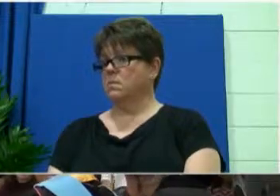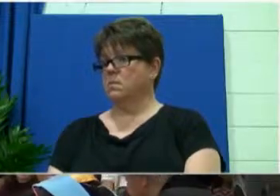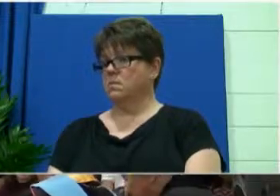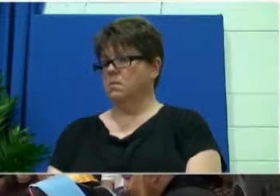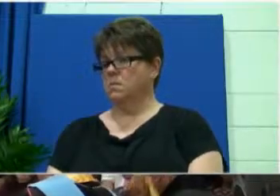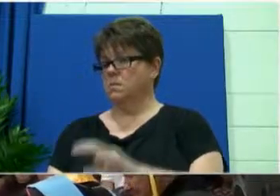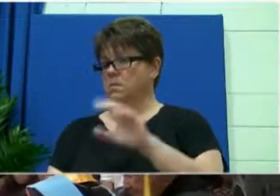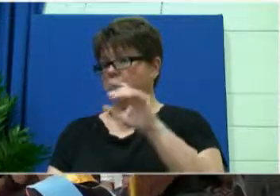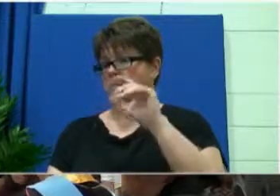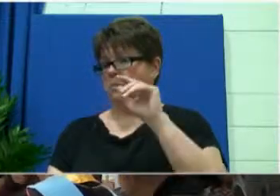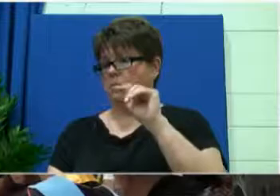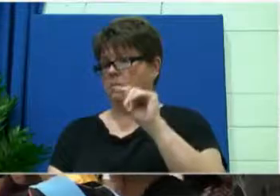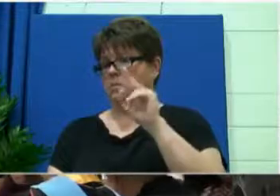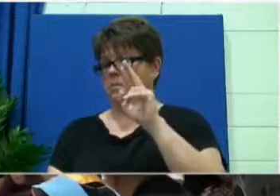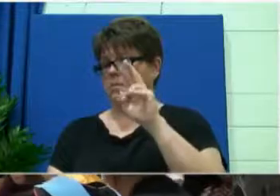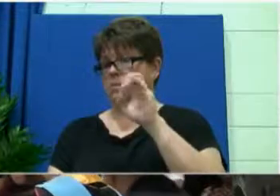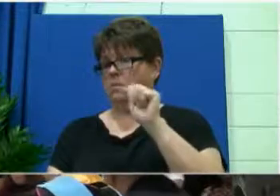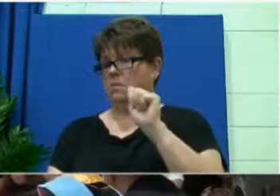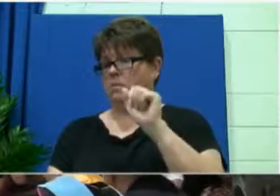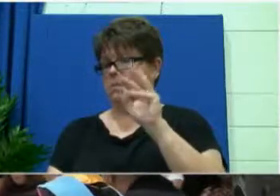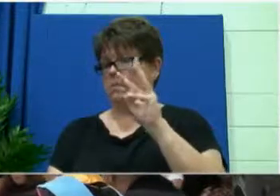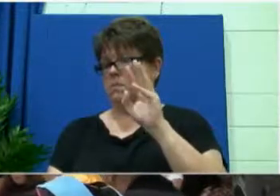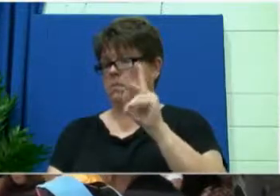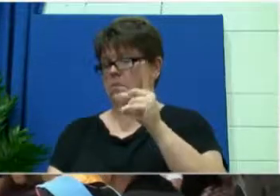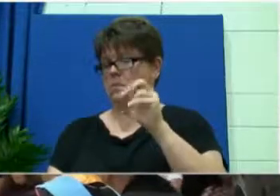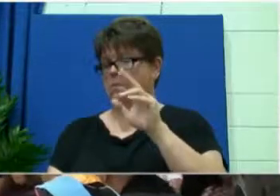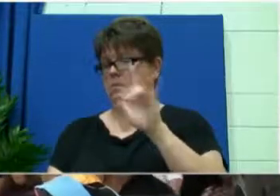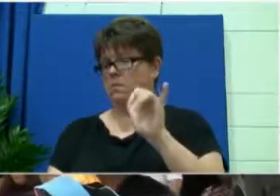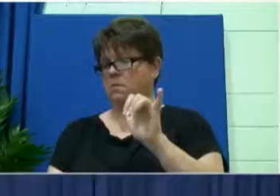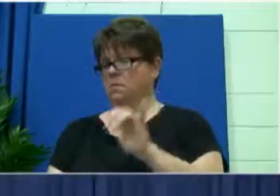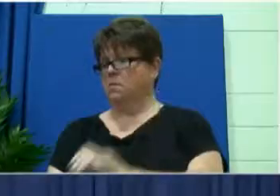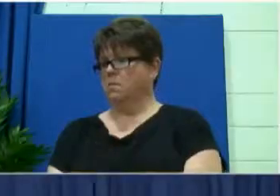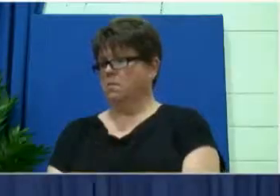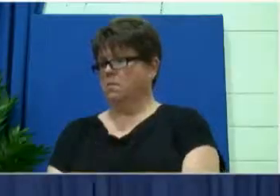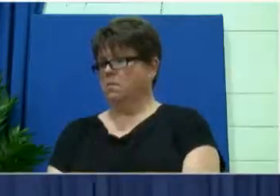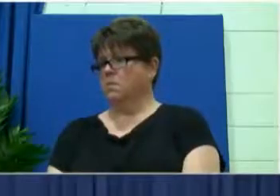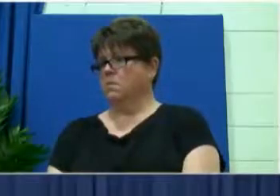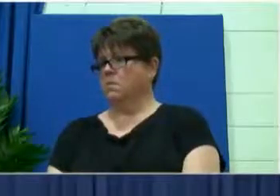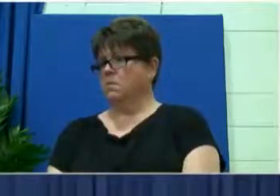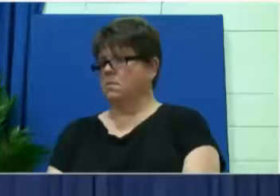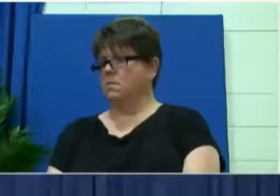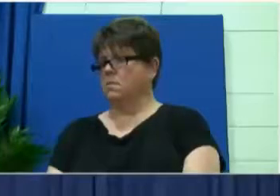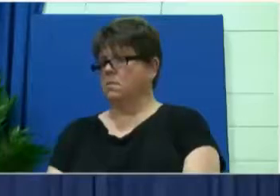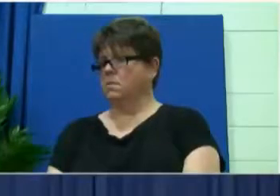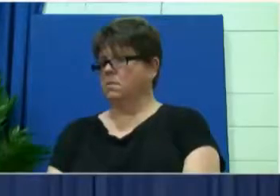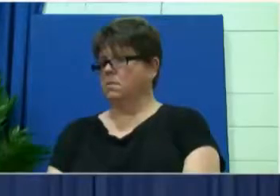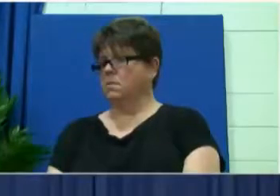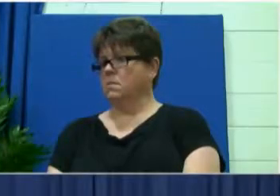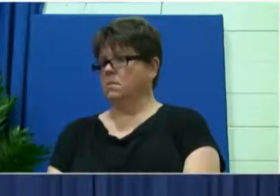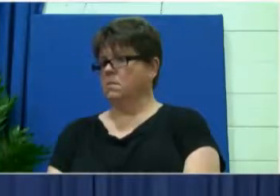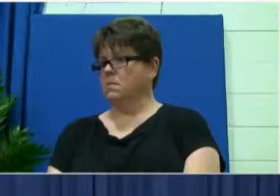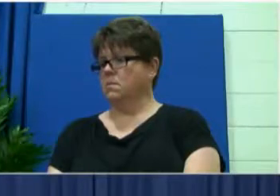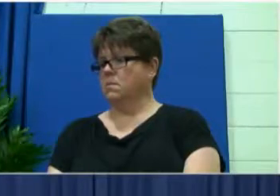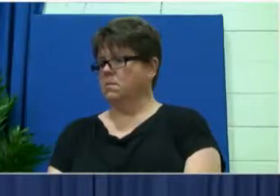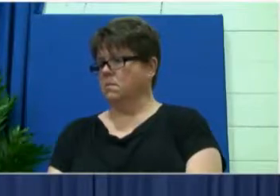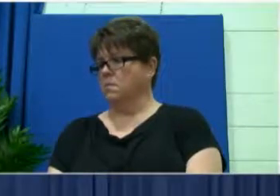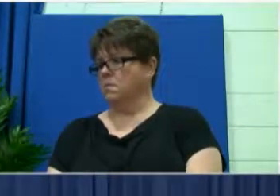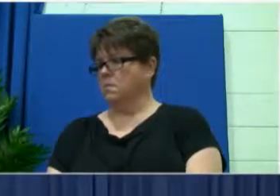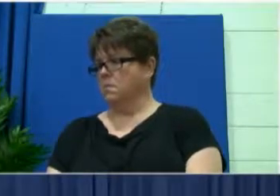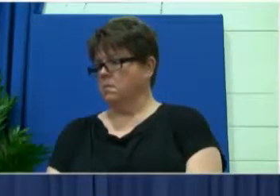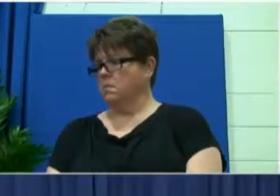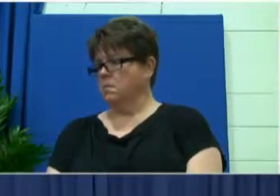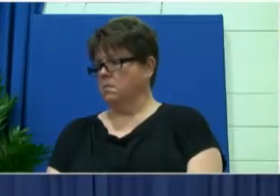Teresa Lynn Wimberly, Associate in Applied Science, Office Technologies. Thank